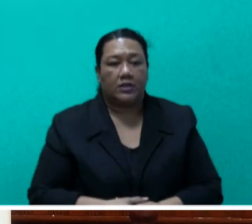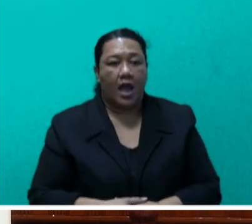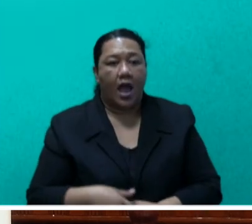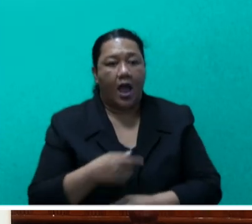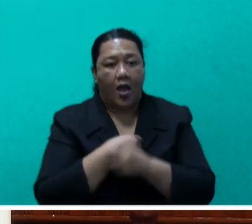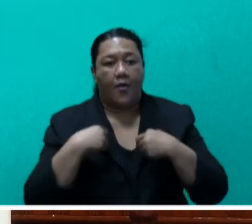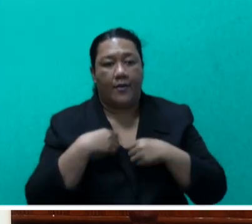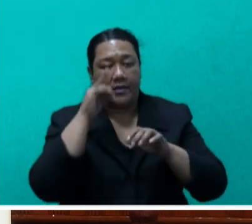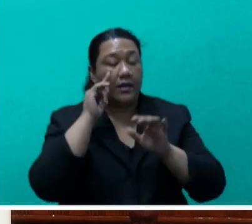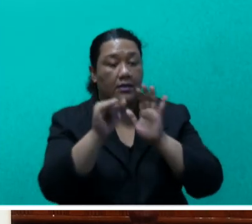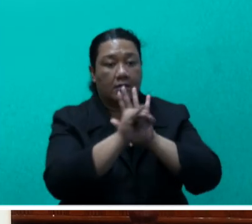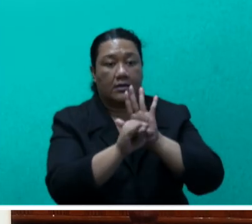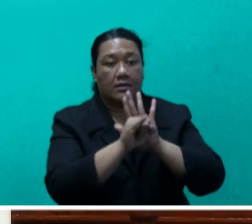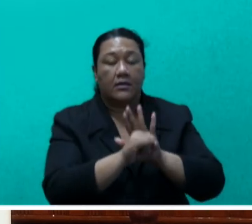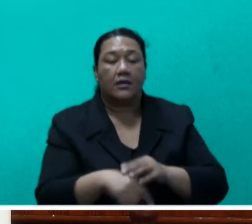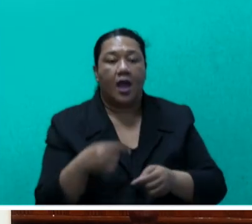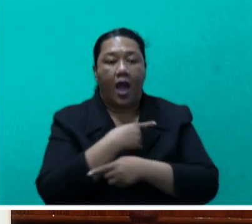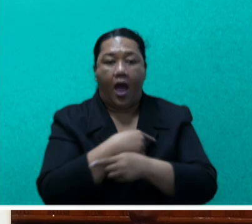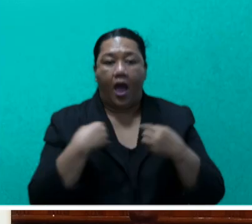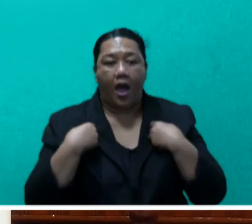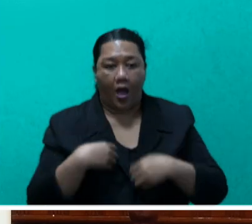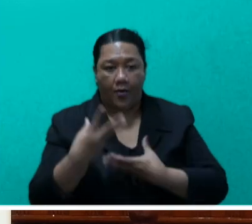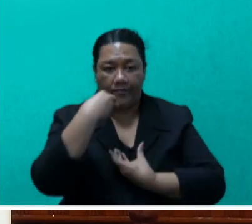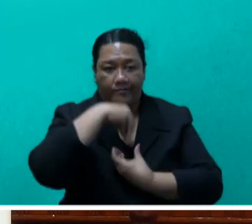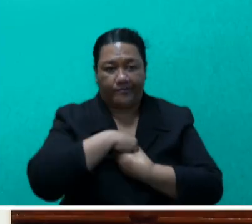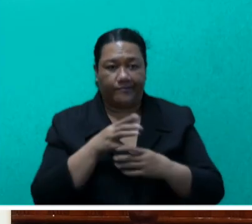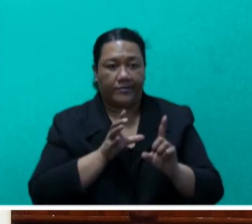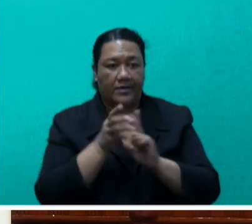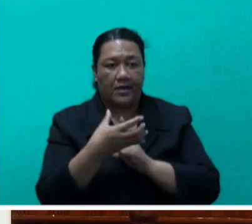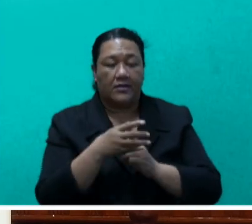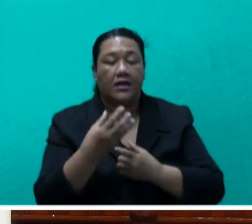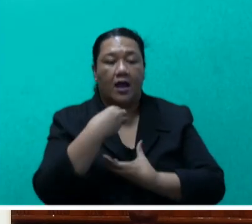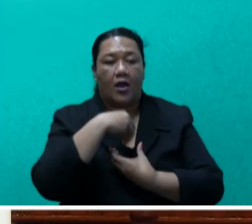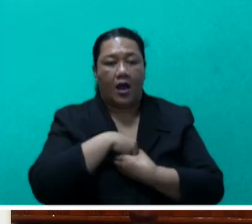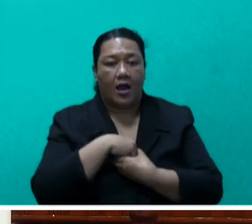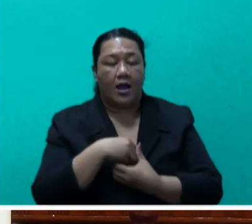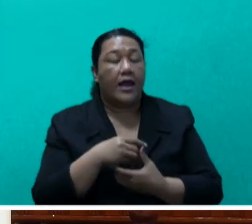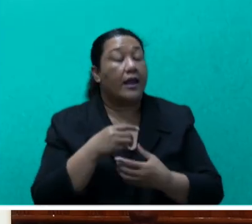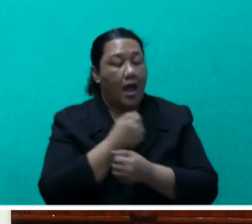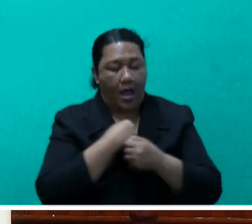identity, our heritage, and our culture. Mr. Speaker.